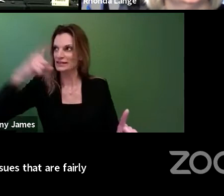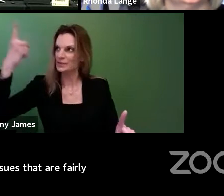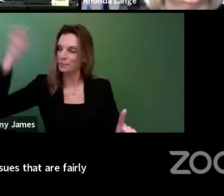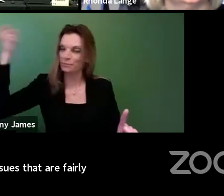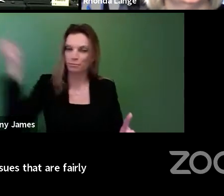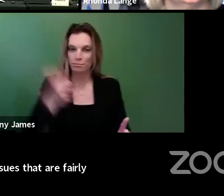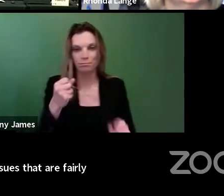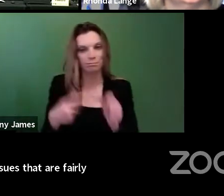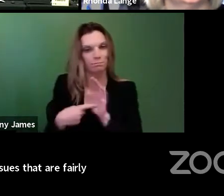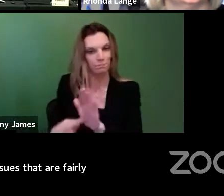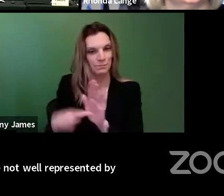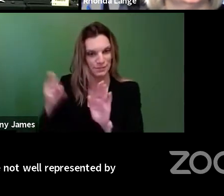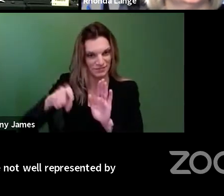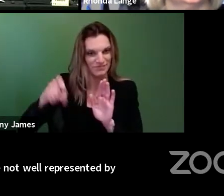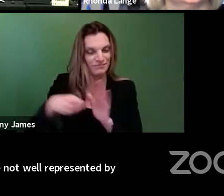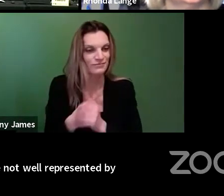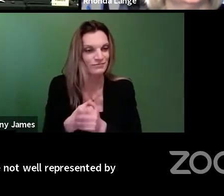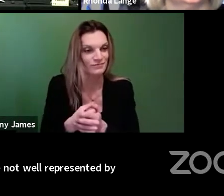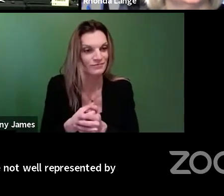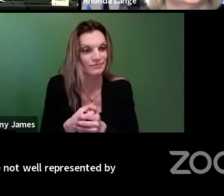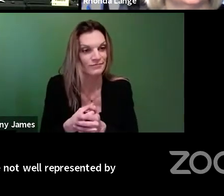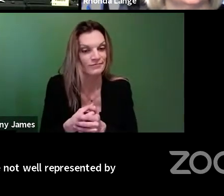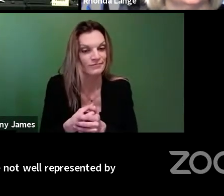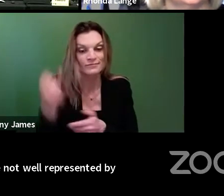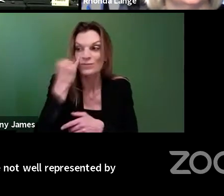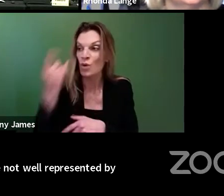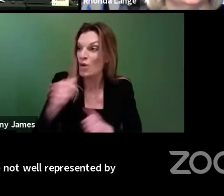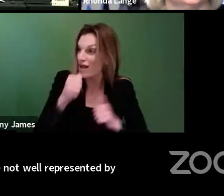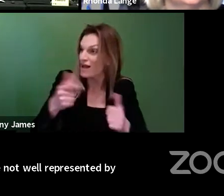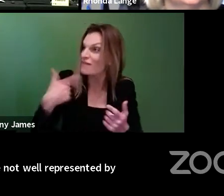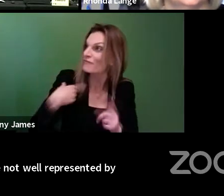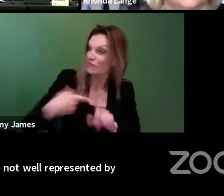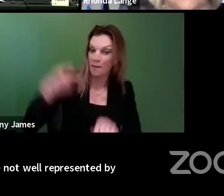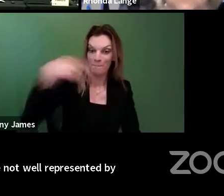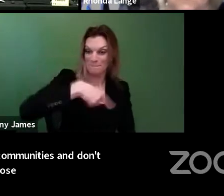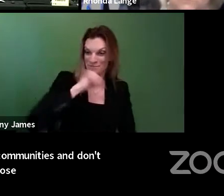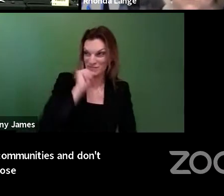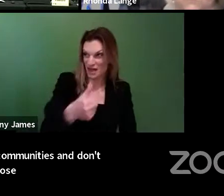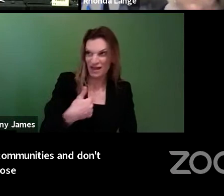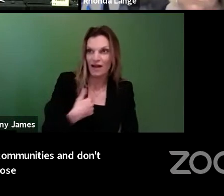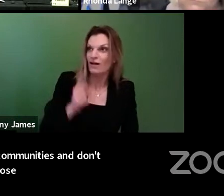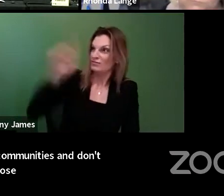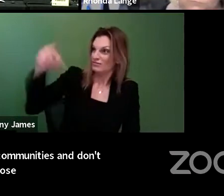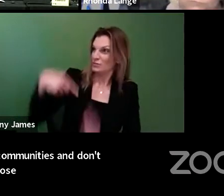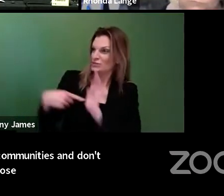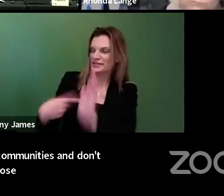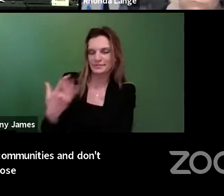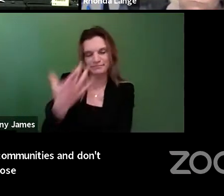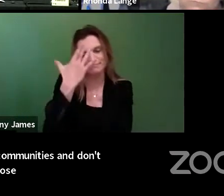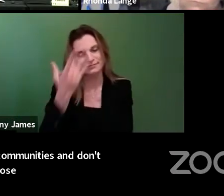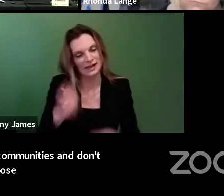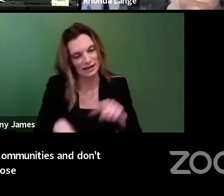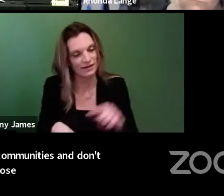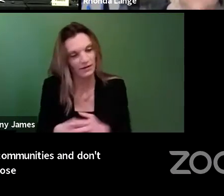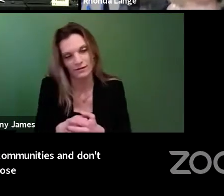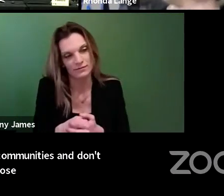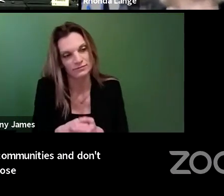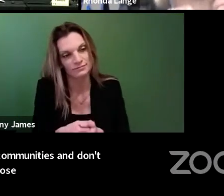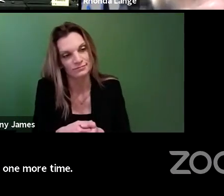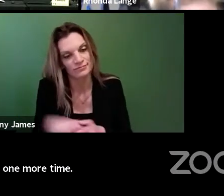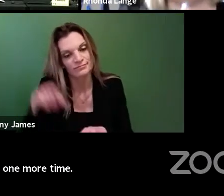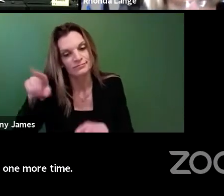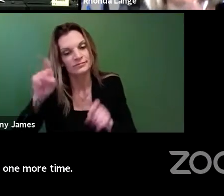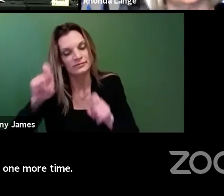who aren't from those communities and don't understand those issues. So just to echo that one more time, do your best on both the House, the Senate